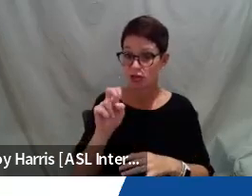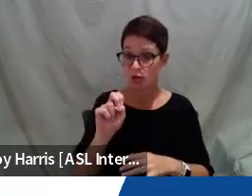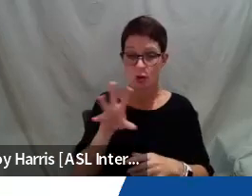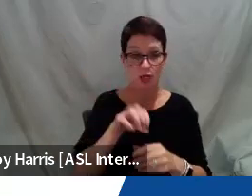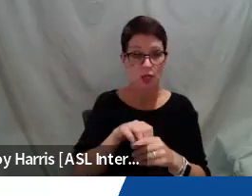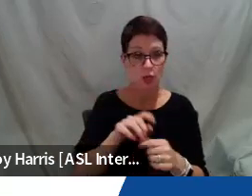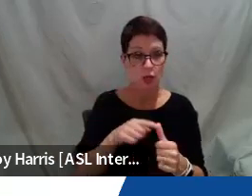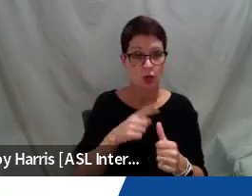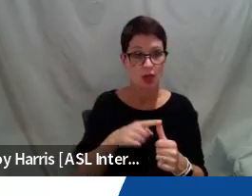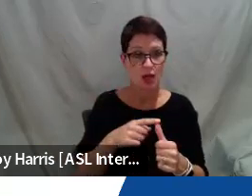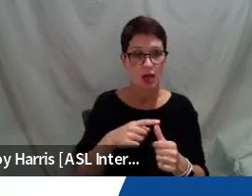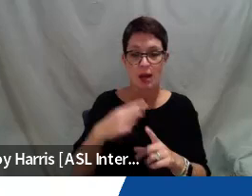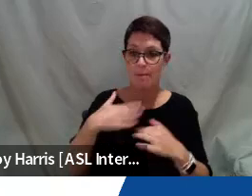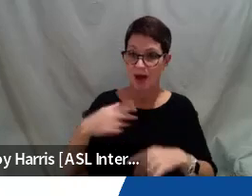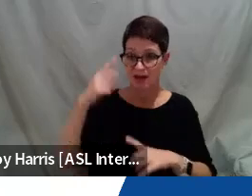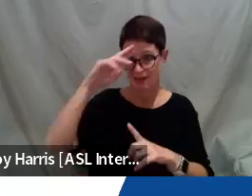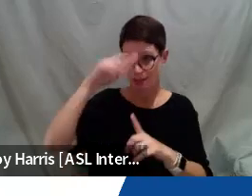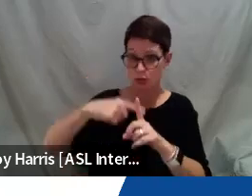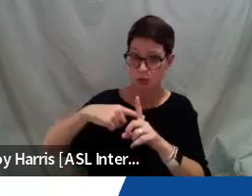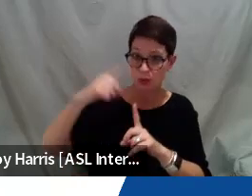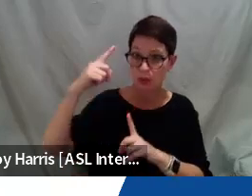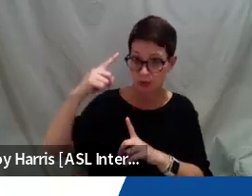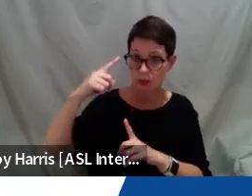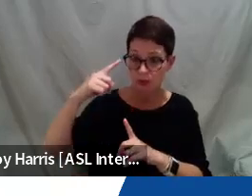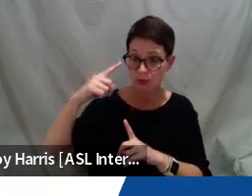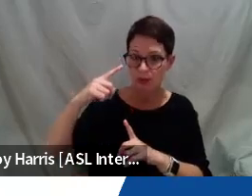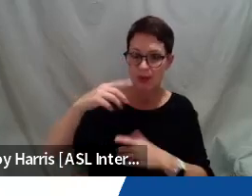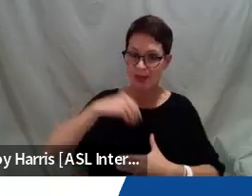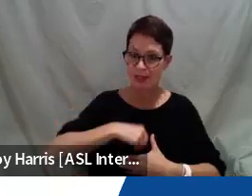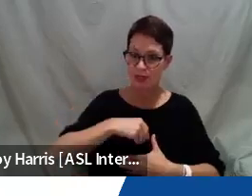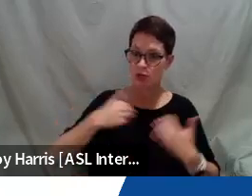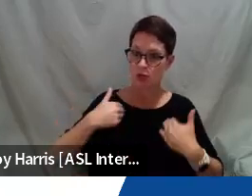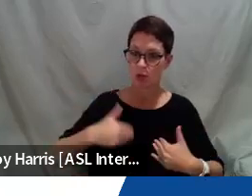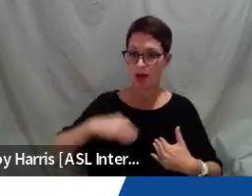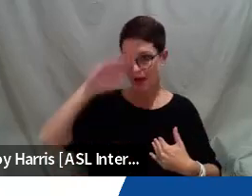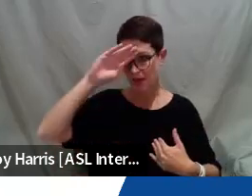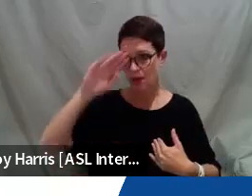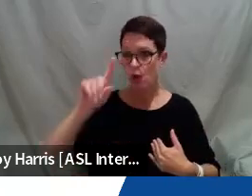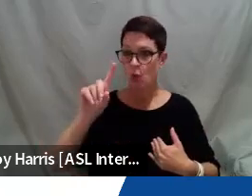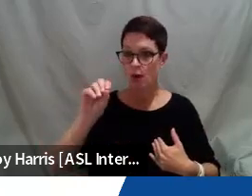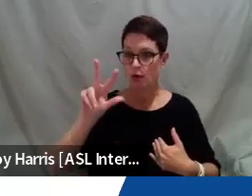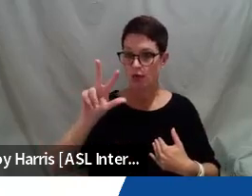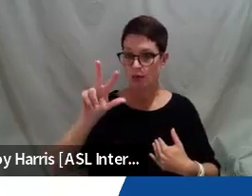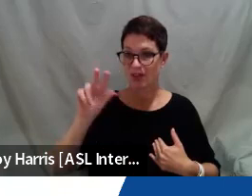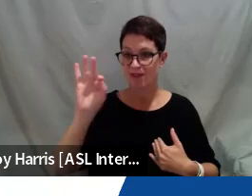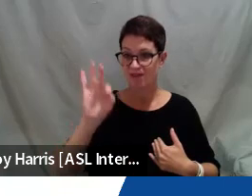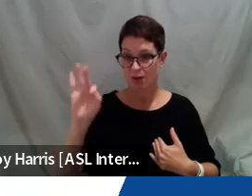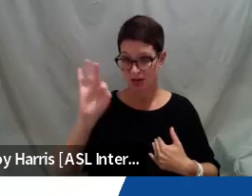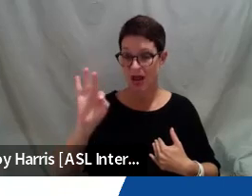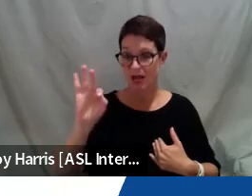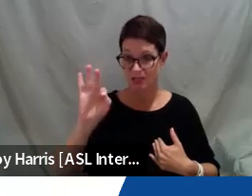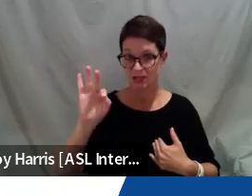include high body temperature. So typically an internal body temperature of 103 degrees Fahrenheit,